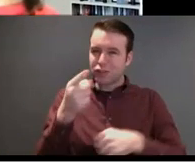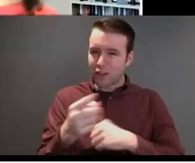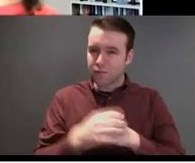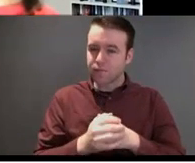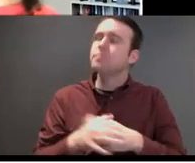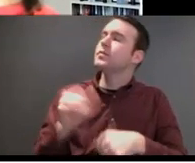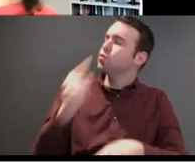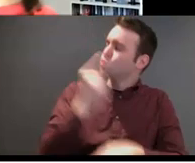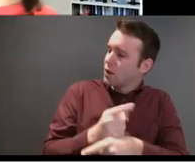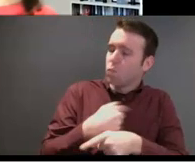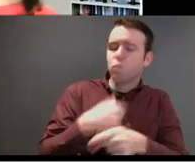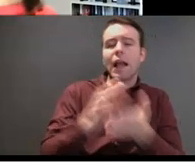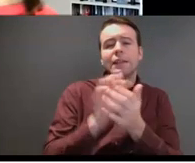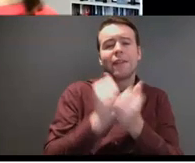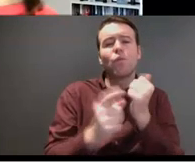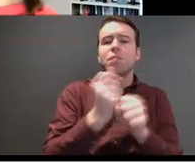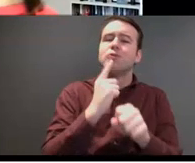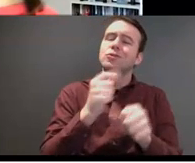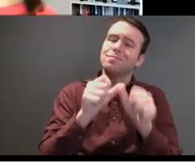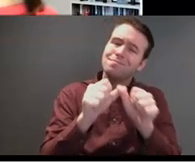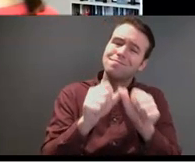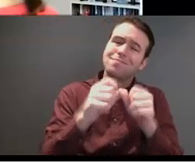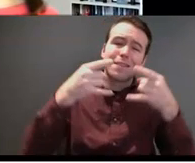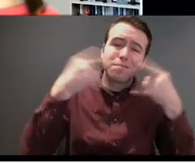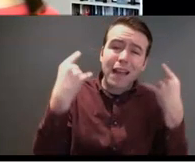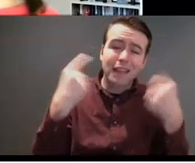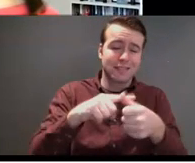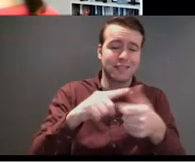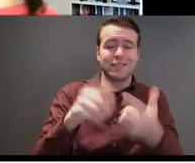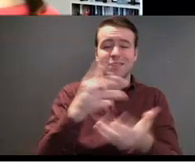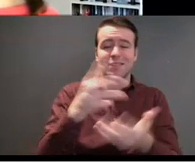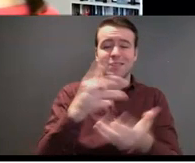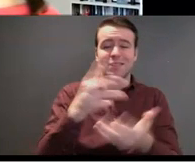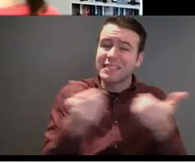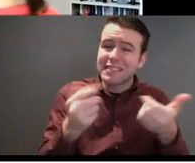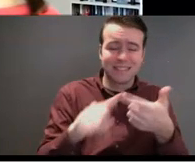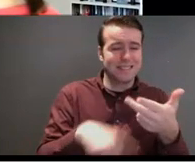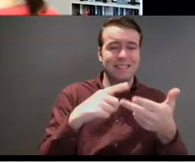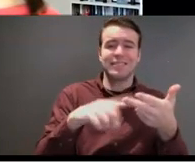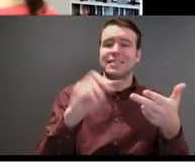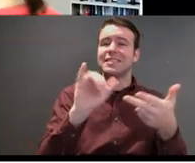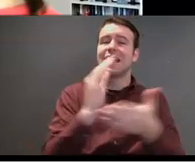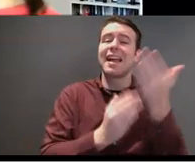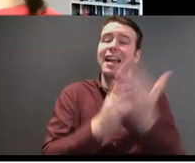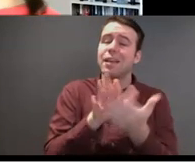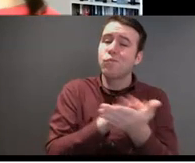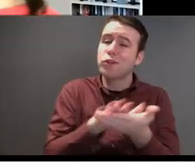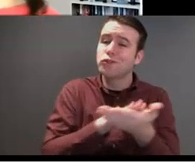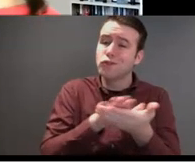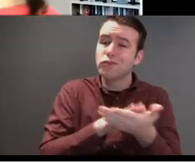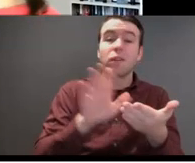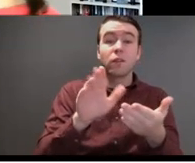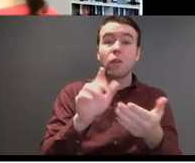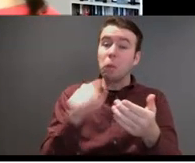ask everyone to remain vigilant about wearing a face mask, maintaining social distancing, and hand washing. And for those